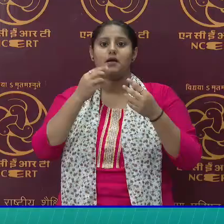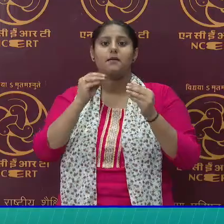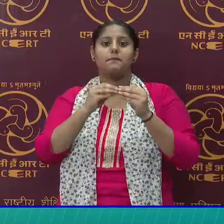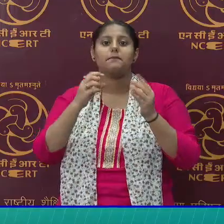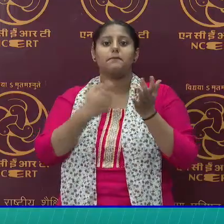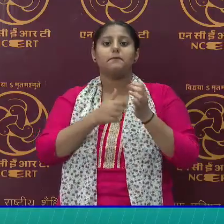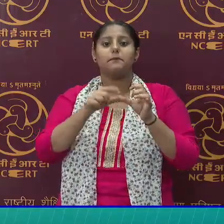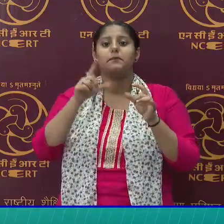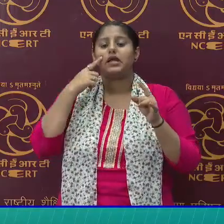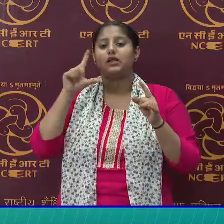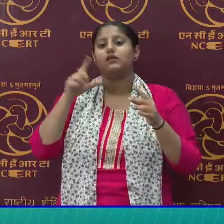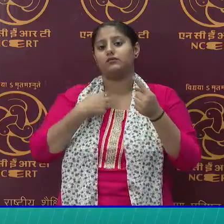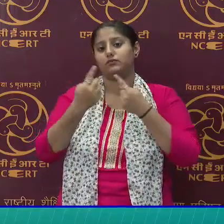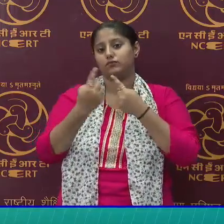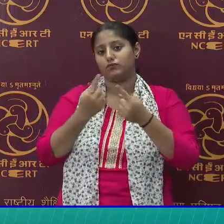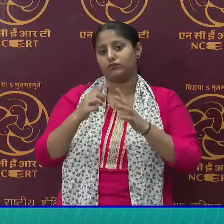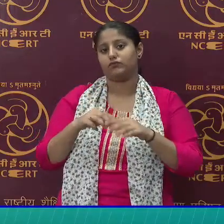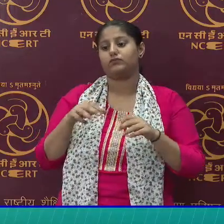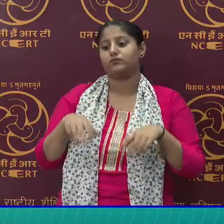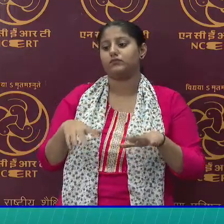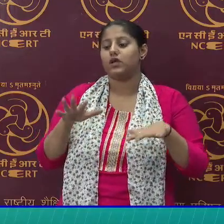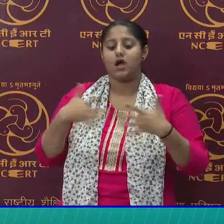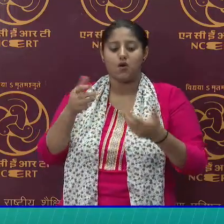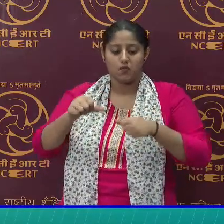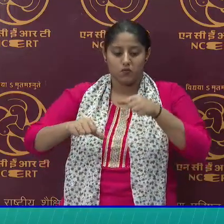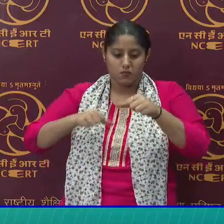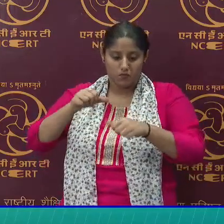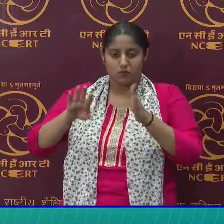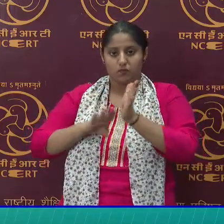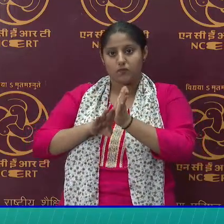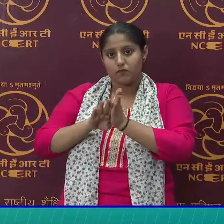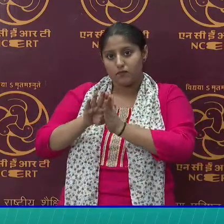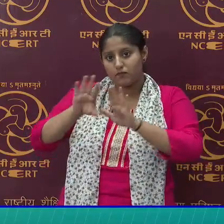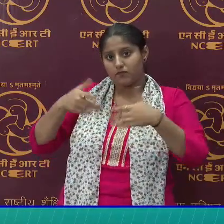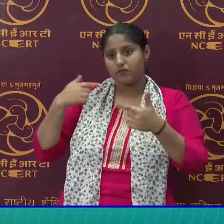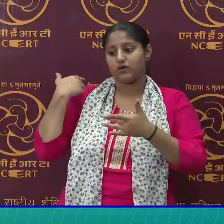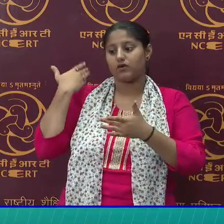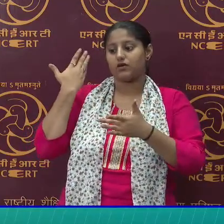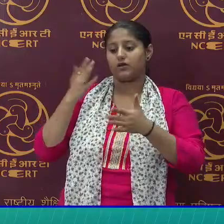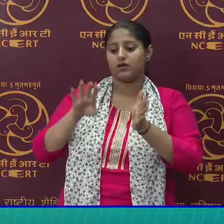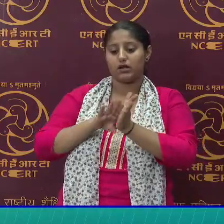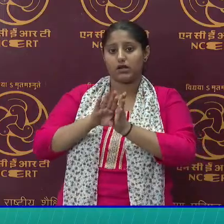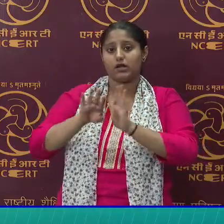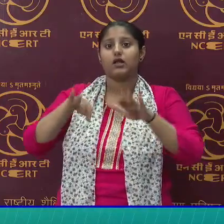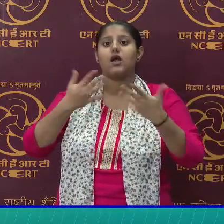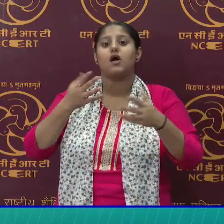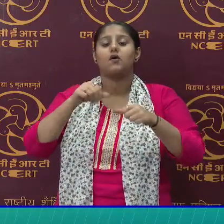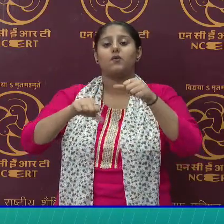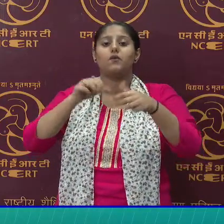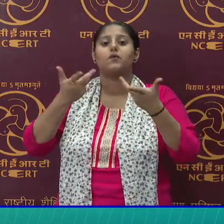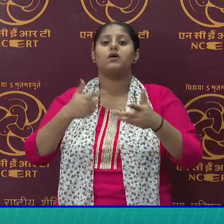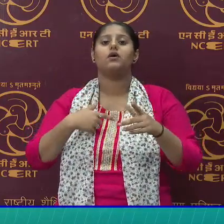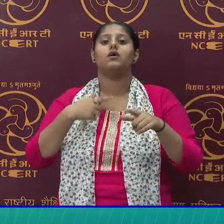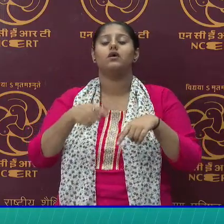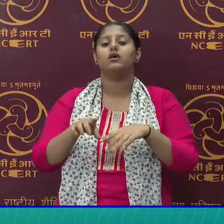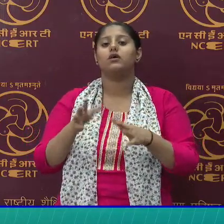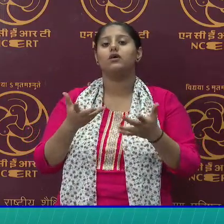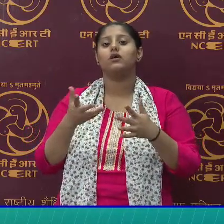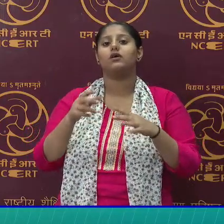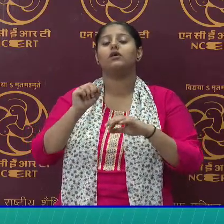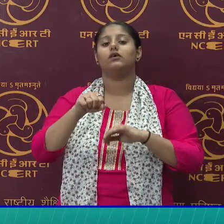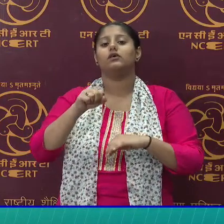Braille, and how Braille developed and the history of it with Yes. Captain Charles Barbier.